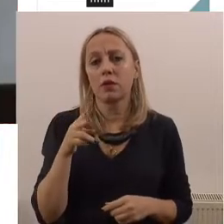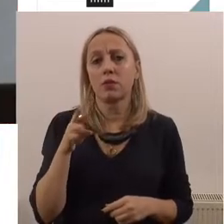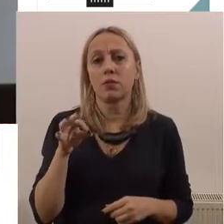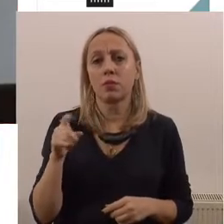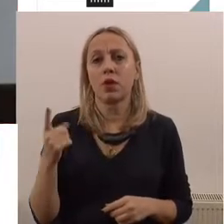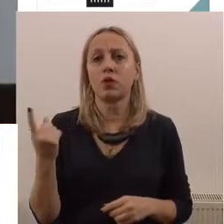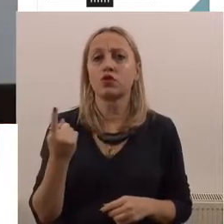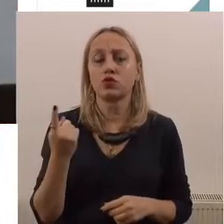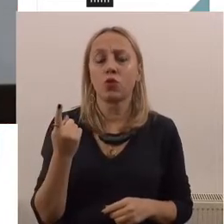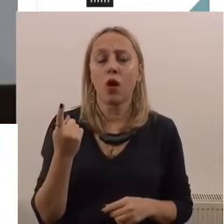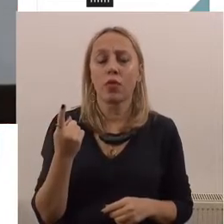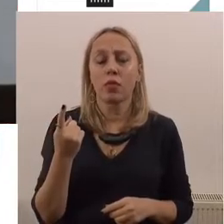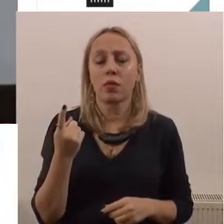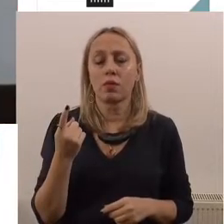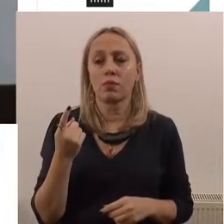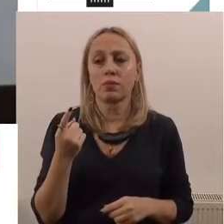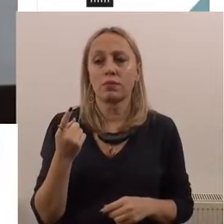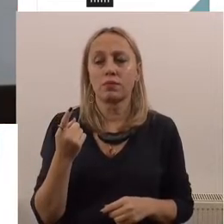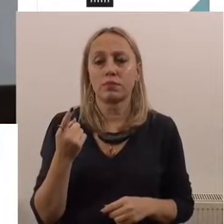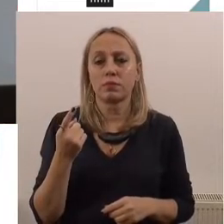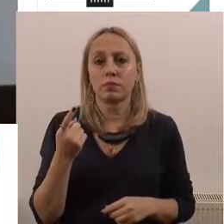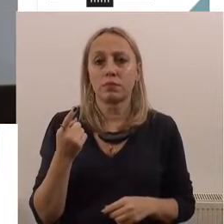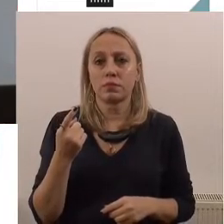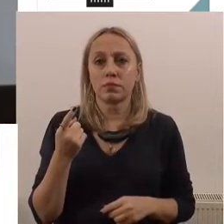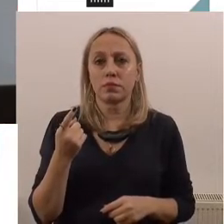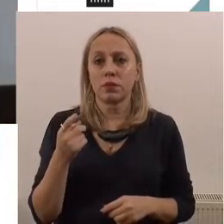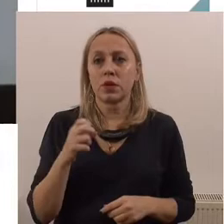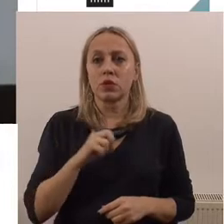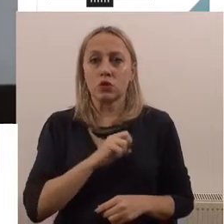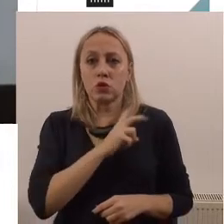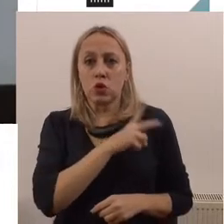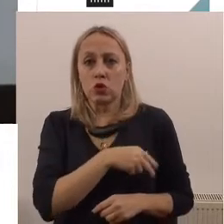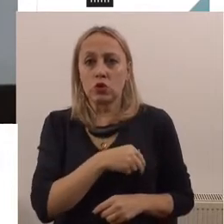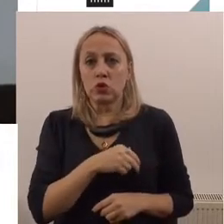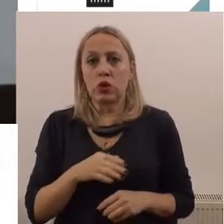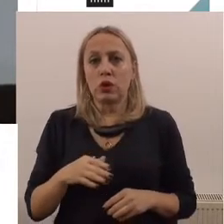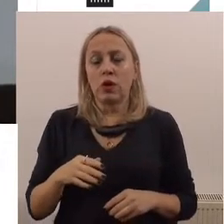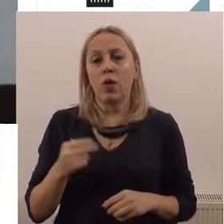I would like to come back to a topic that has been mentioned by Alena,